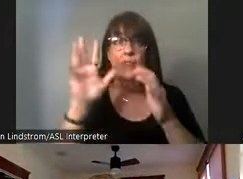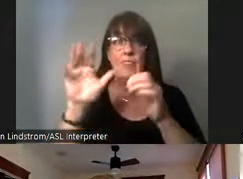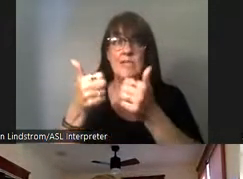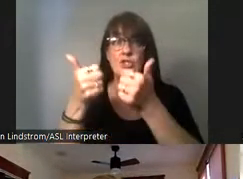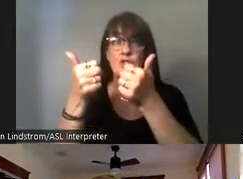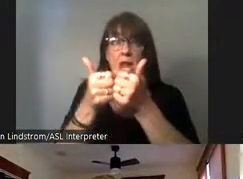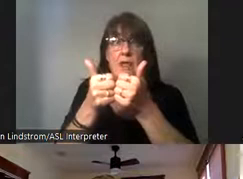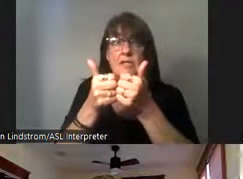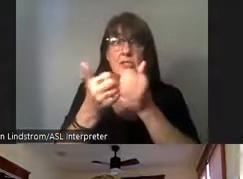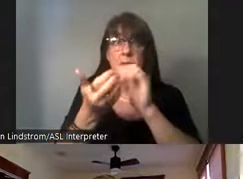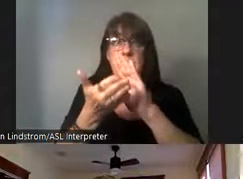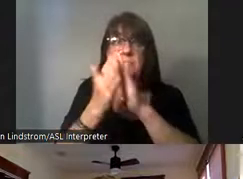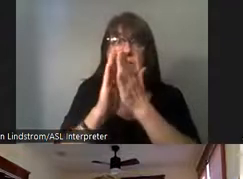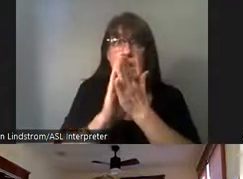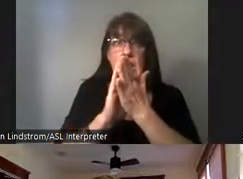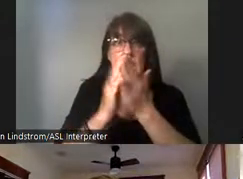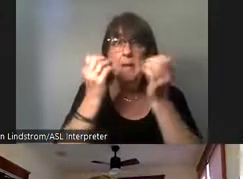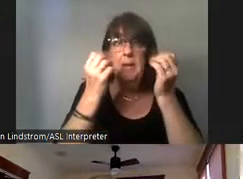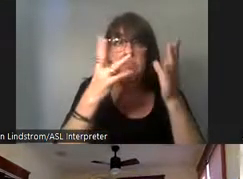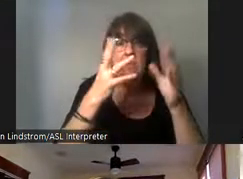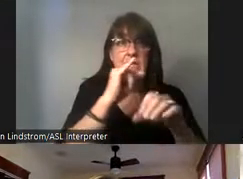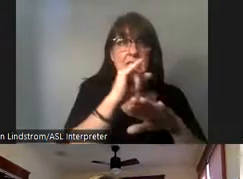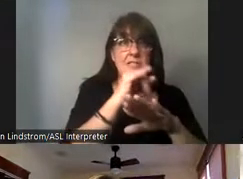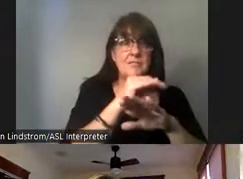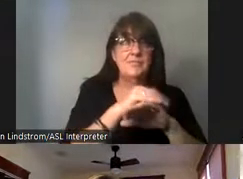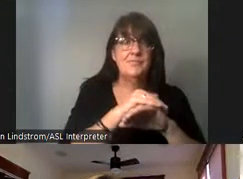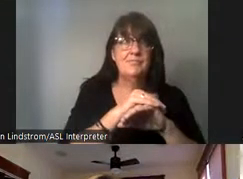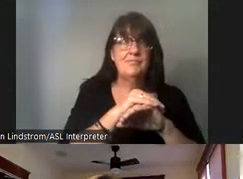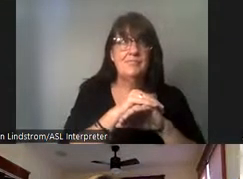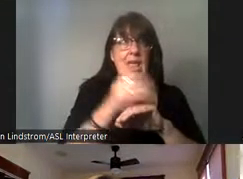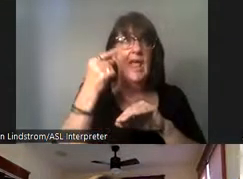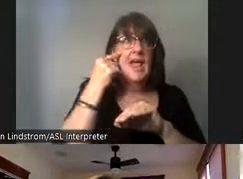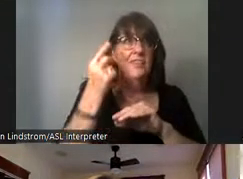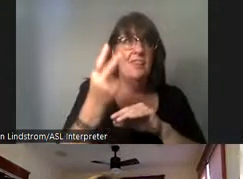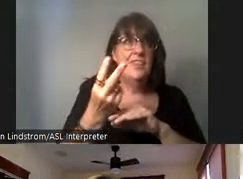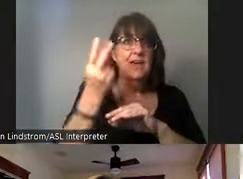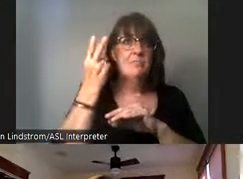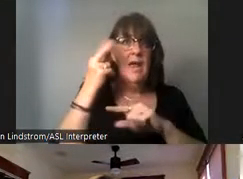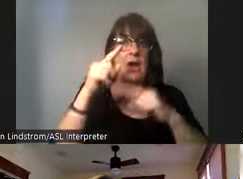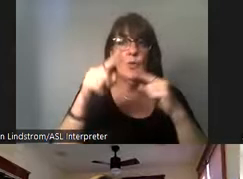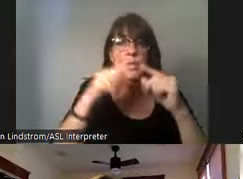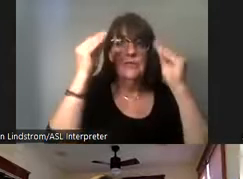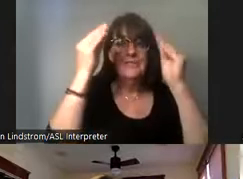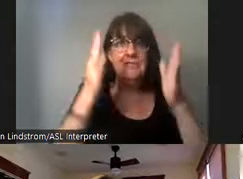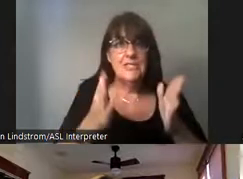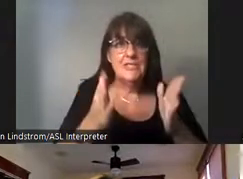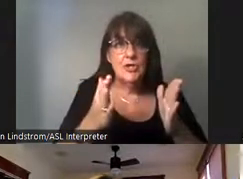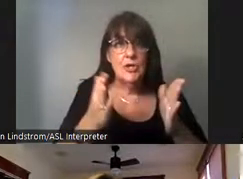I had several positions at DAU, I think back to when I was an instructor. So what happened